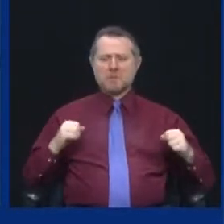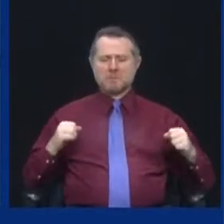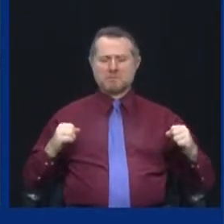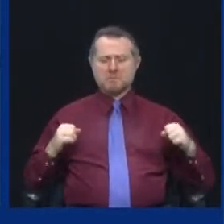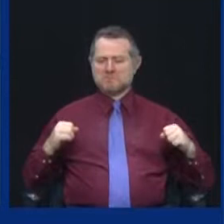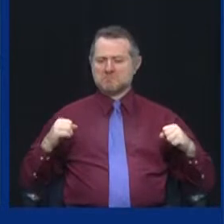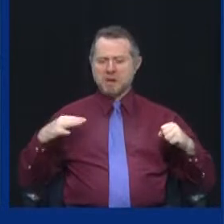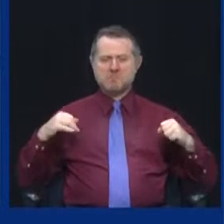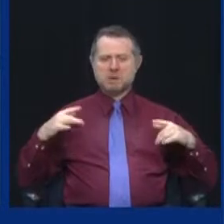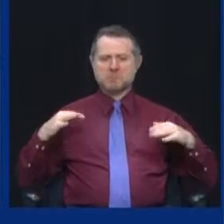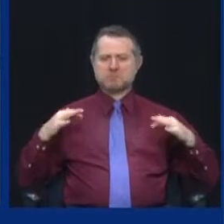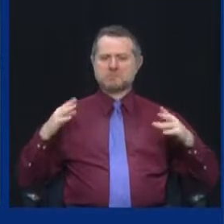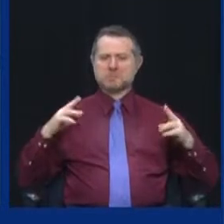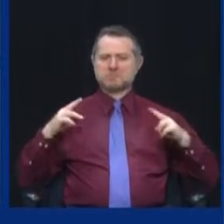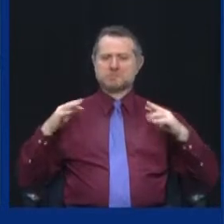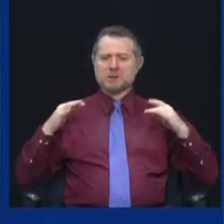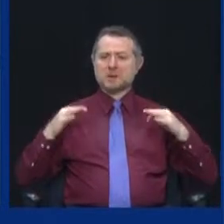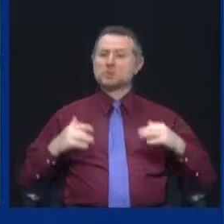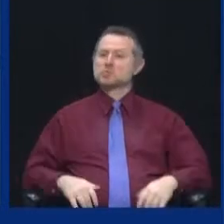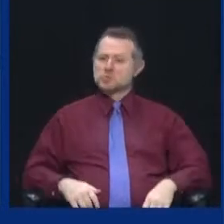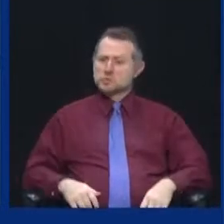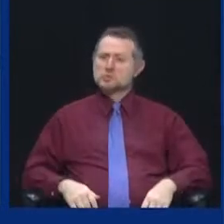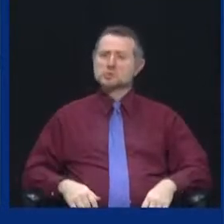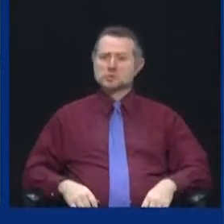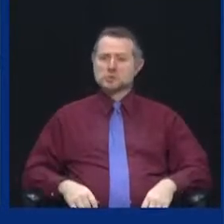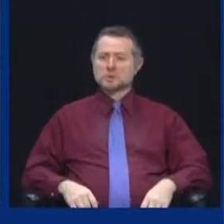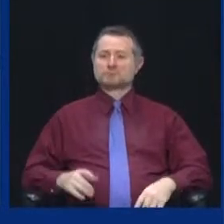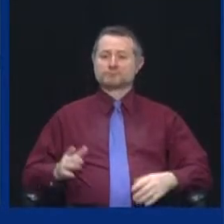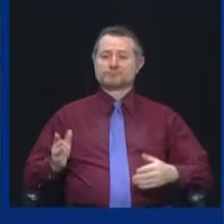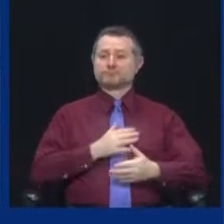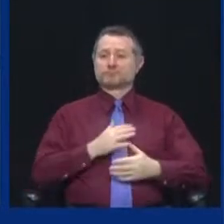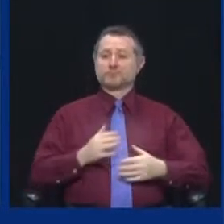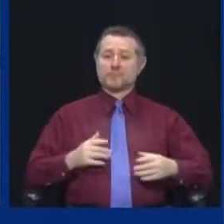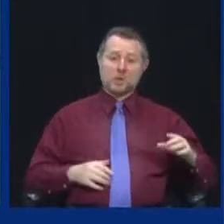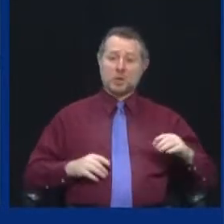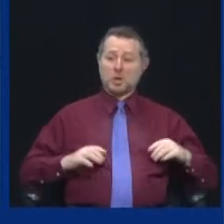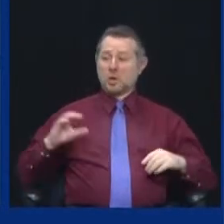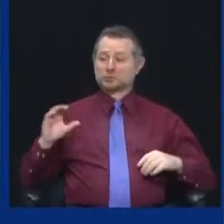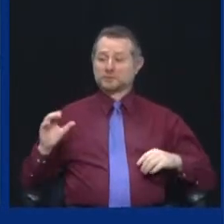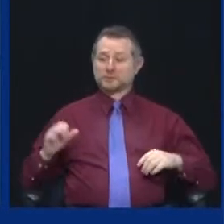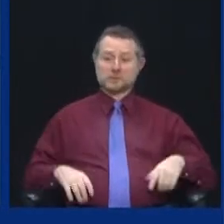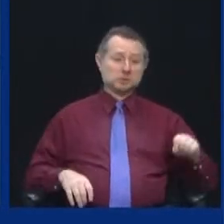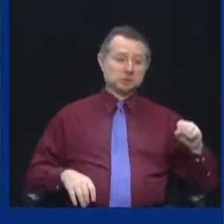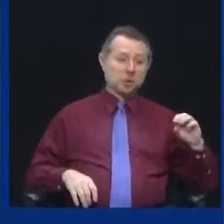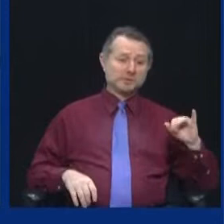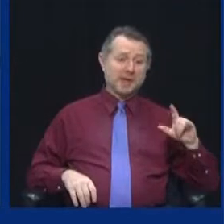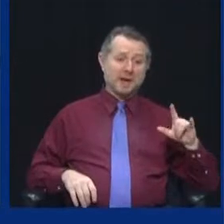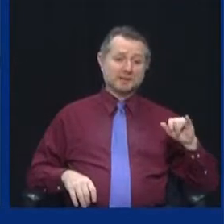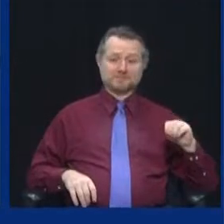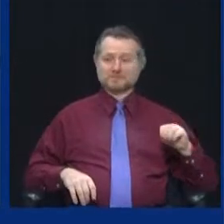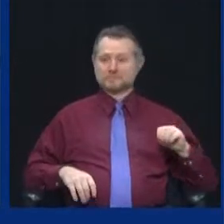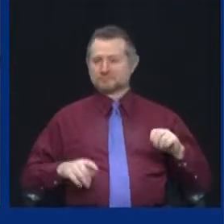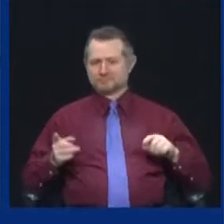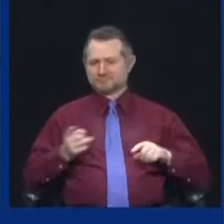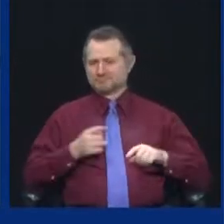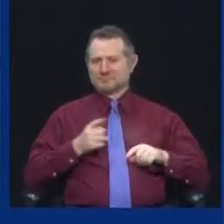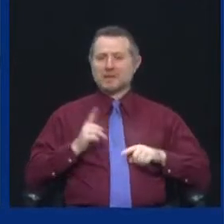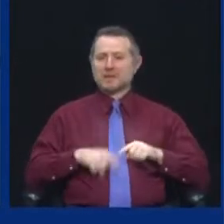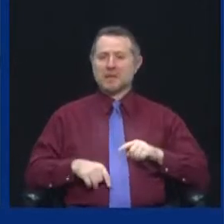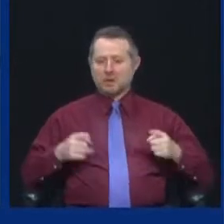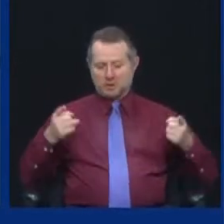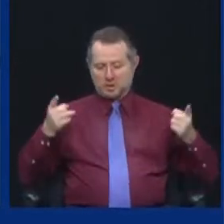We have the ends of the spectrums, the conservatives and the socialists. They can't agree on whether it's day or night.